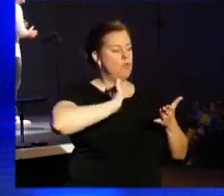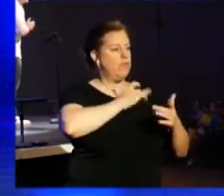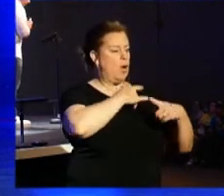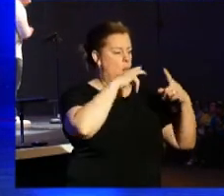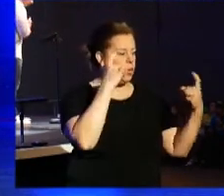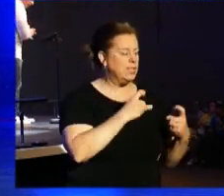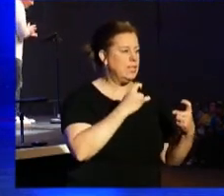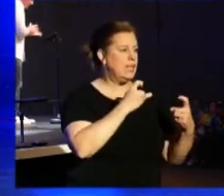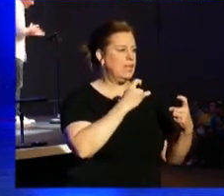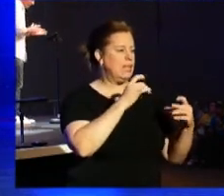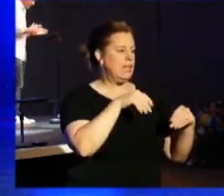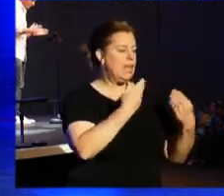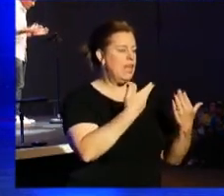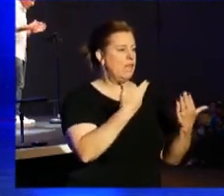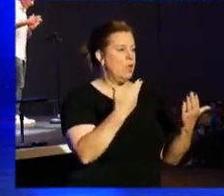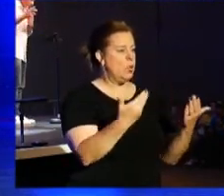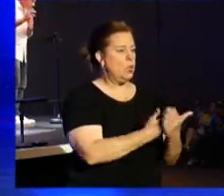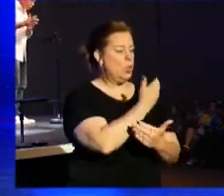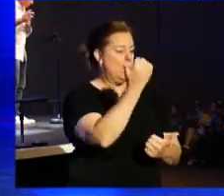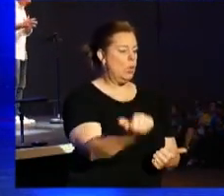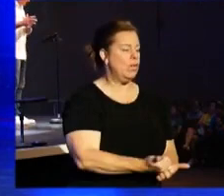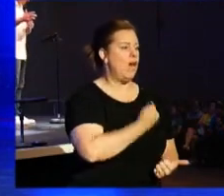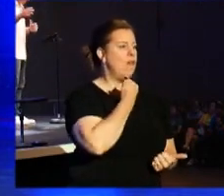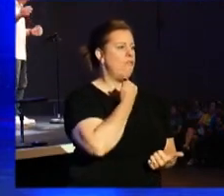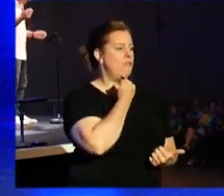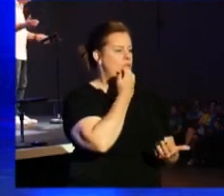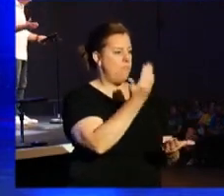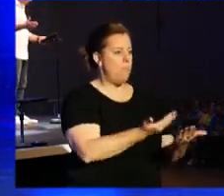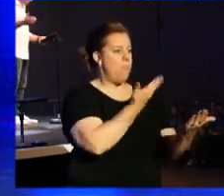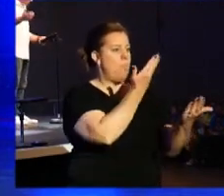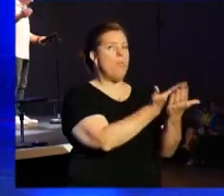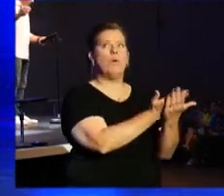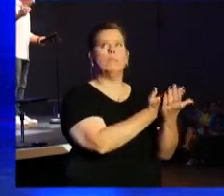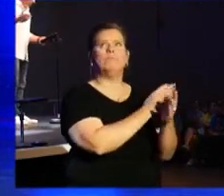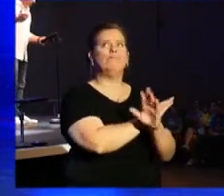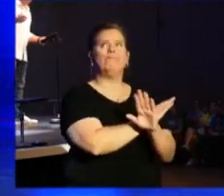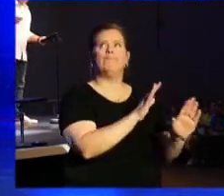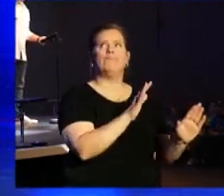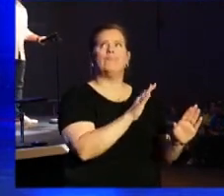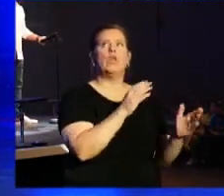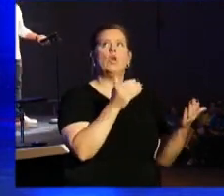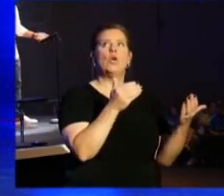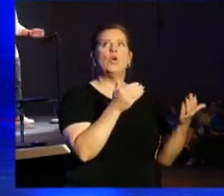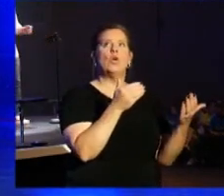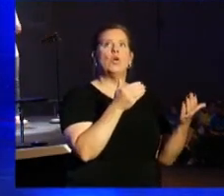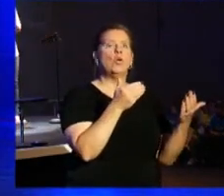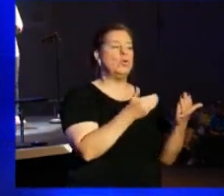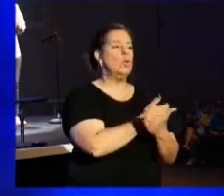birth and new life. Great name for a church. New life through the Holy Spirit.